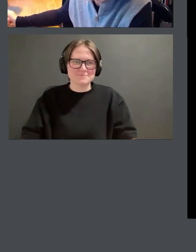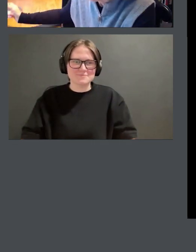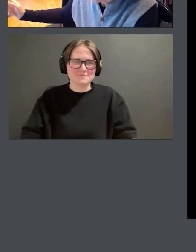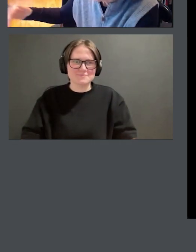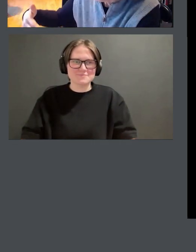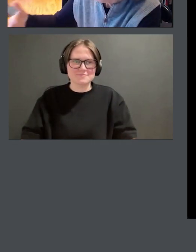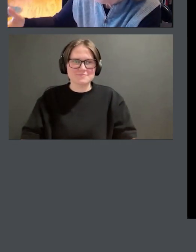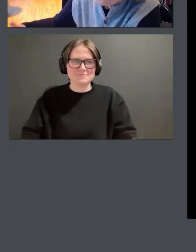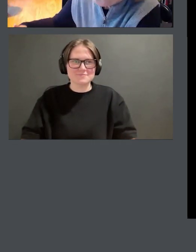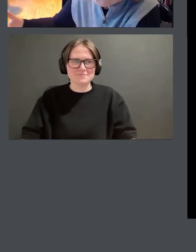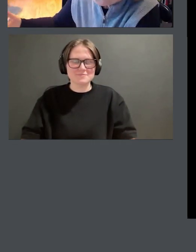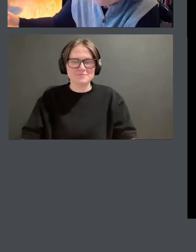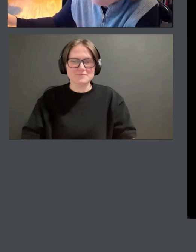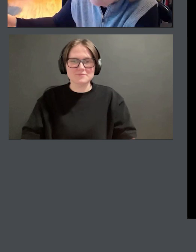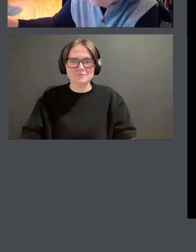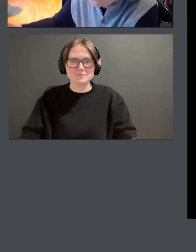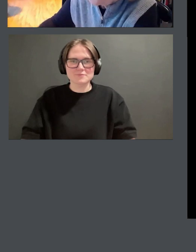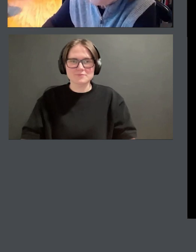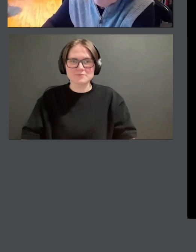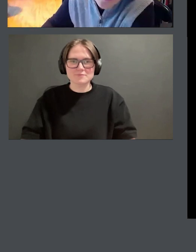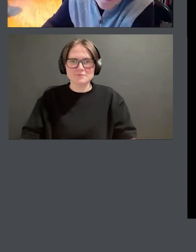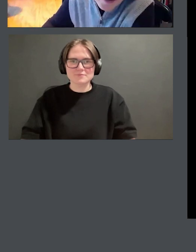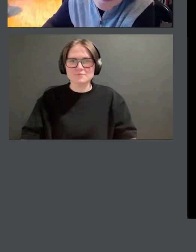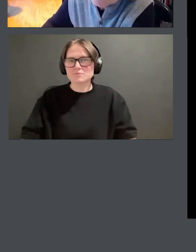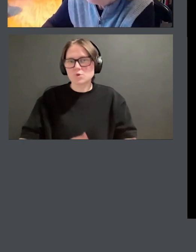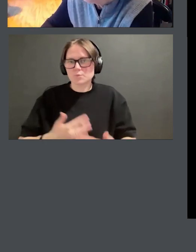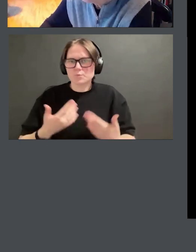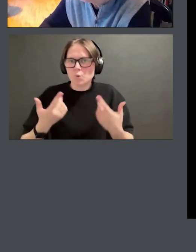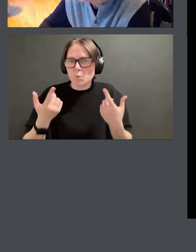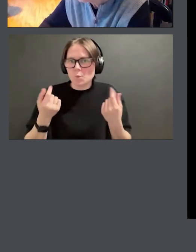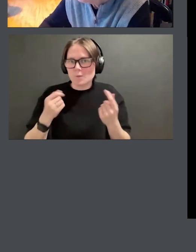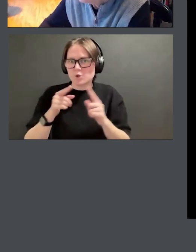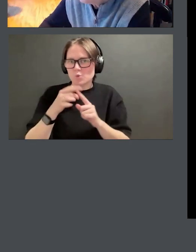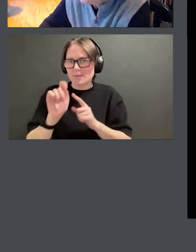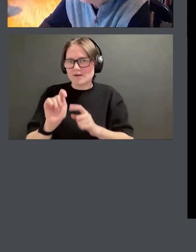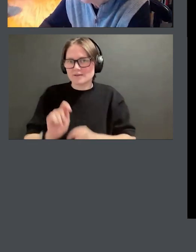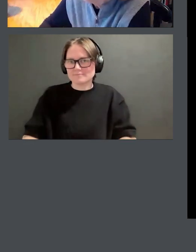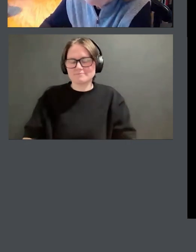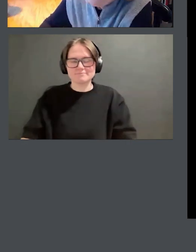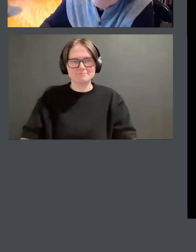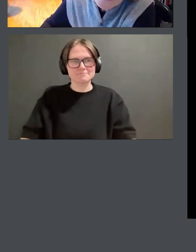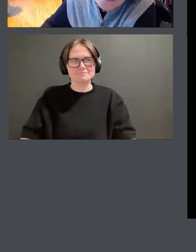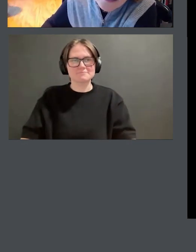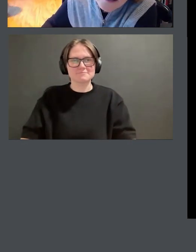So the question is, what do we do about it?